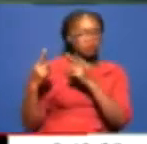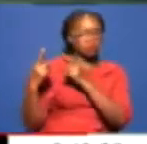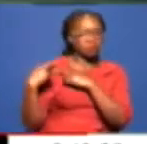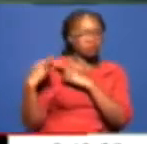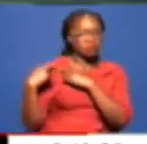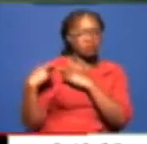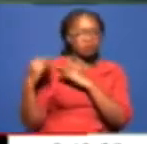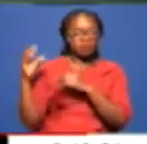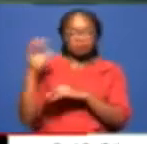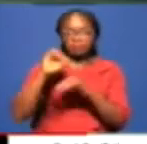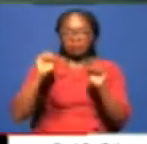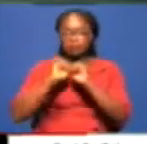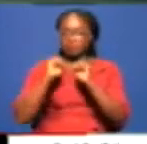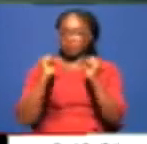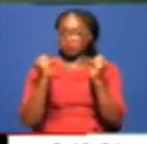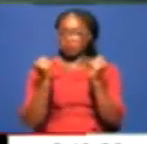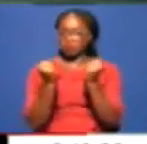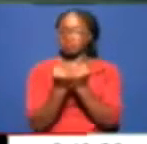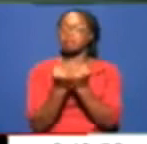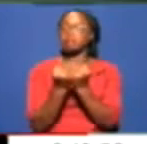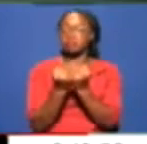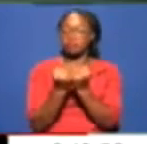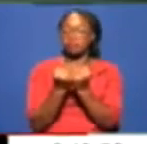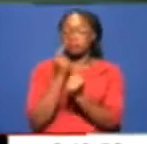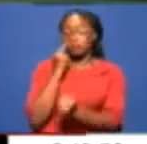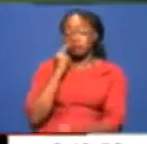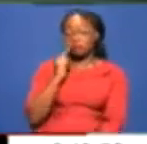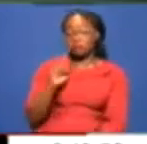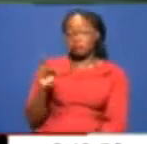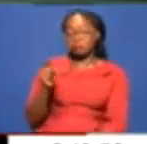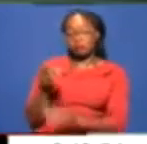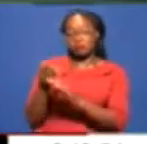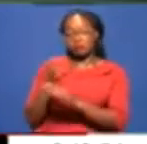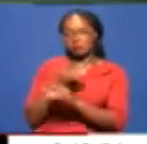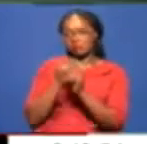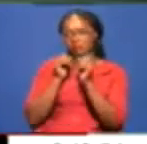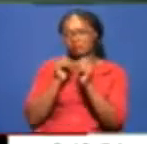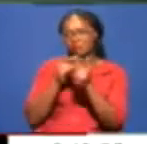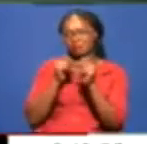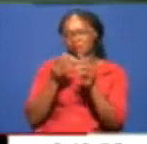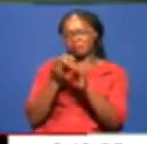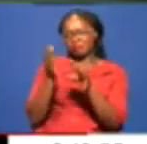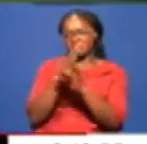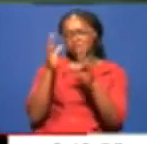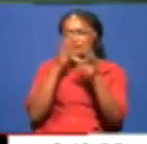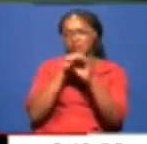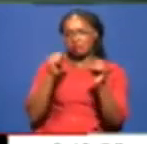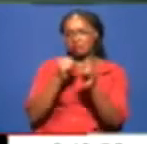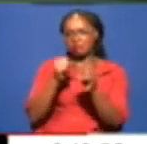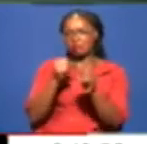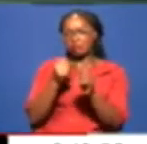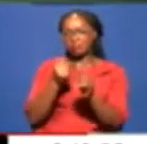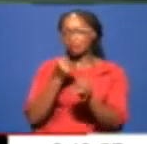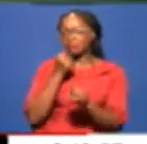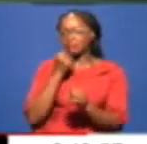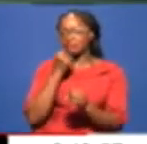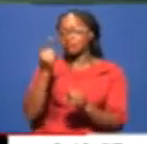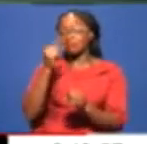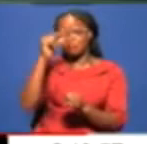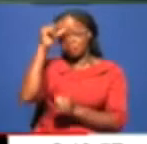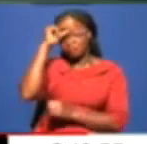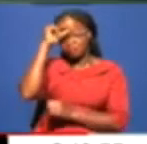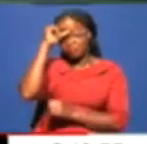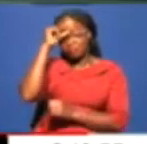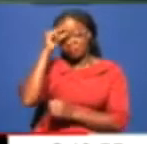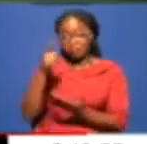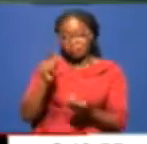civil society. Richard Leakey was one time a critic of former President Daniel Arap Moi's government stunned the